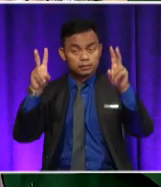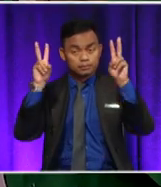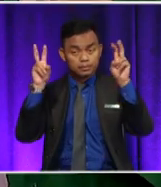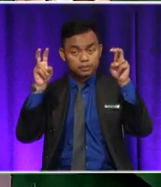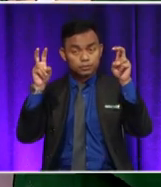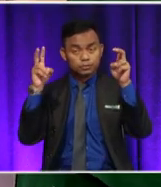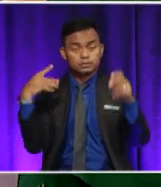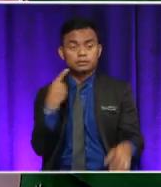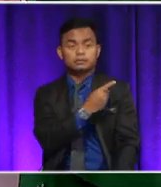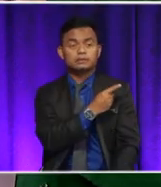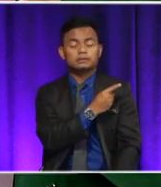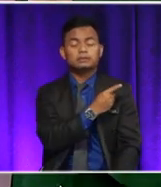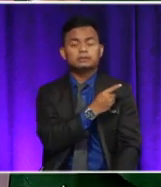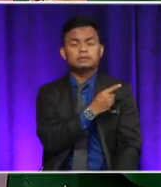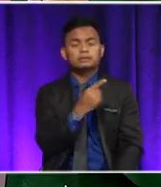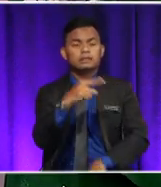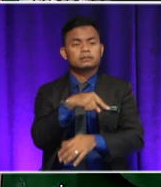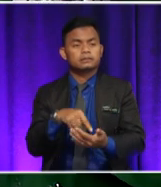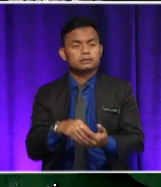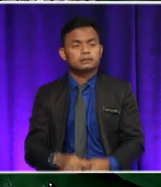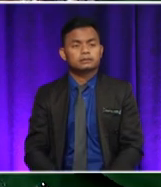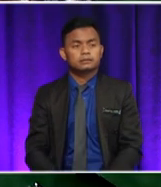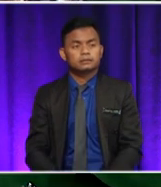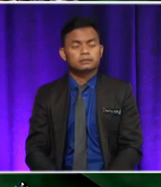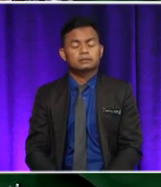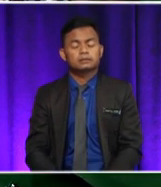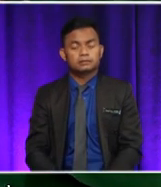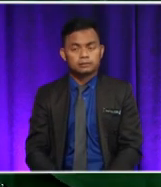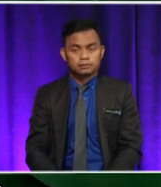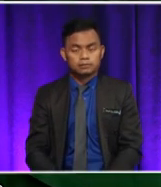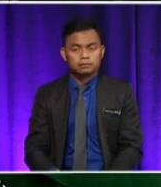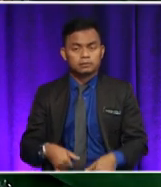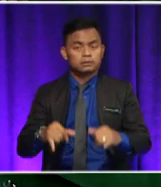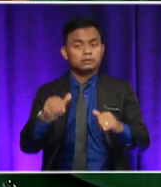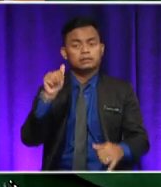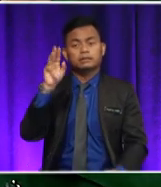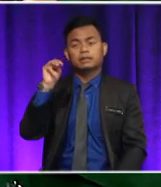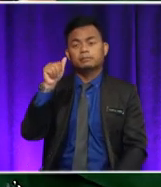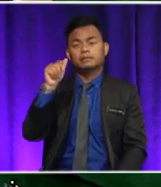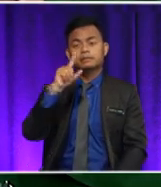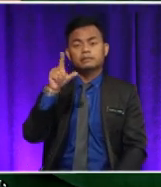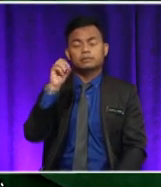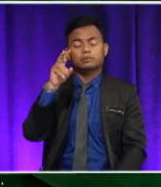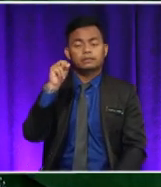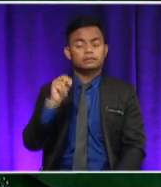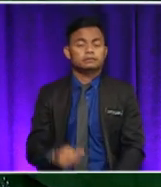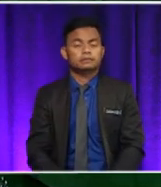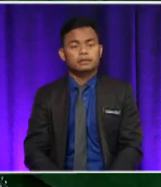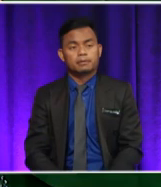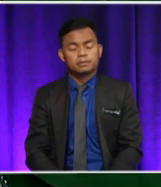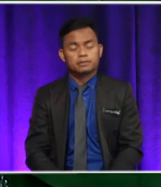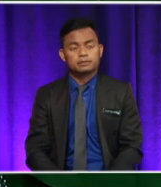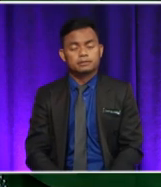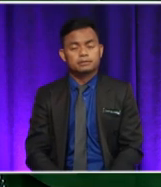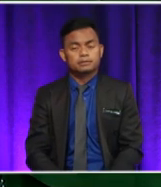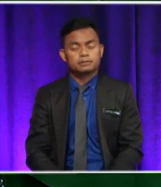It's globetrotting, walking the Amazon, so hence the jungle theme. So we're going to go to the Amazon. This is actually